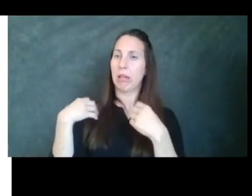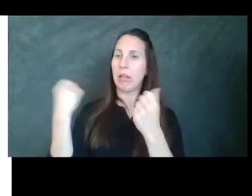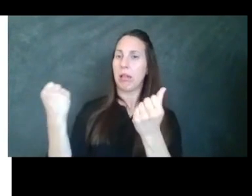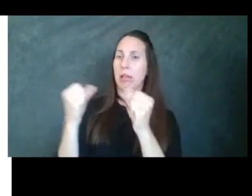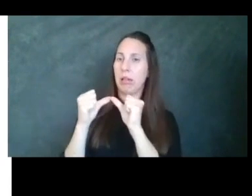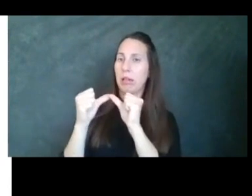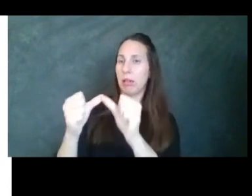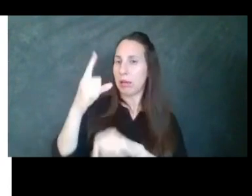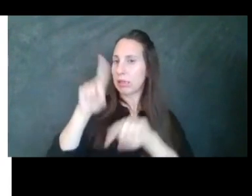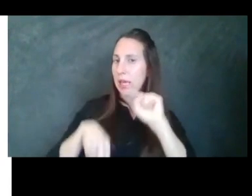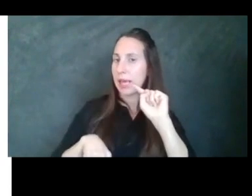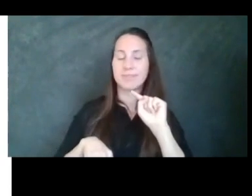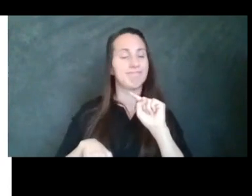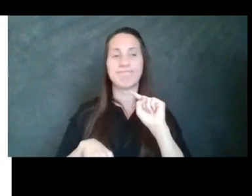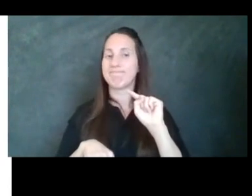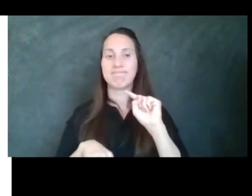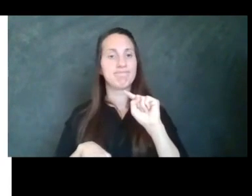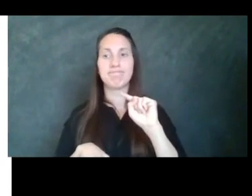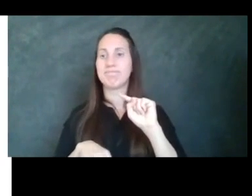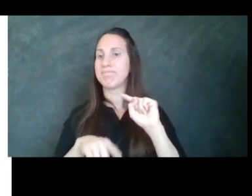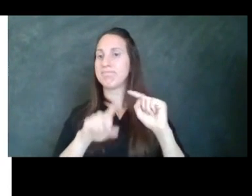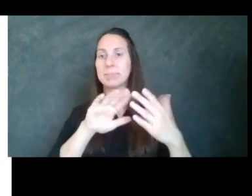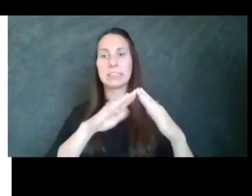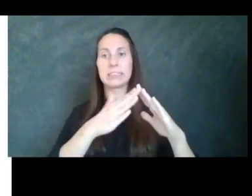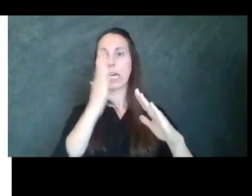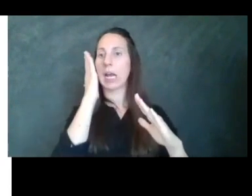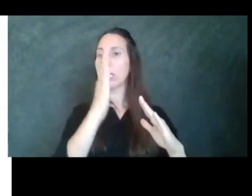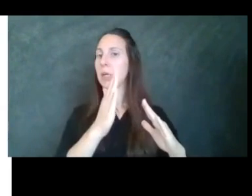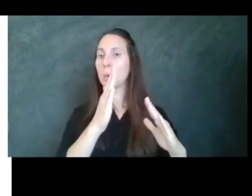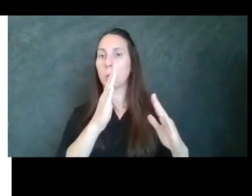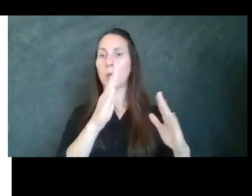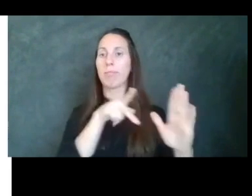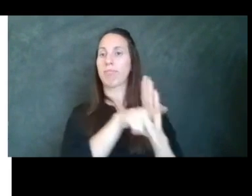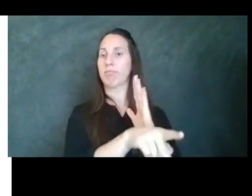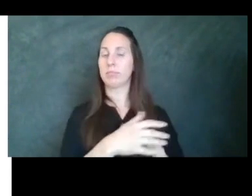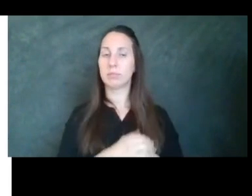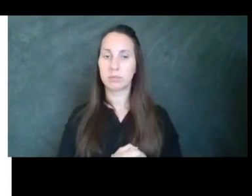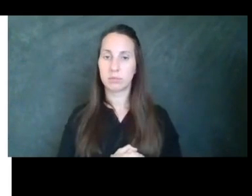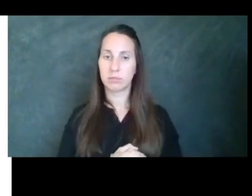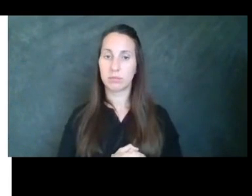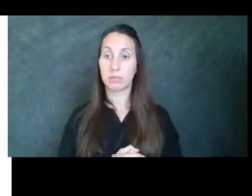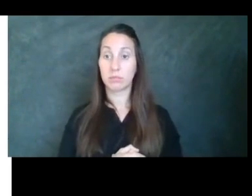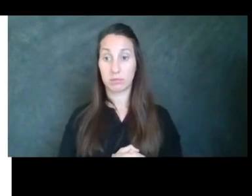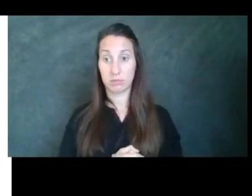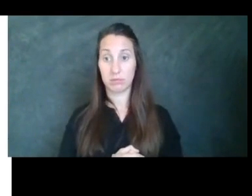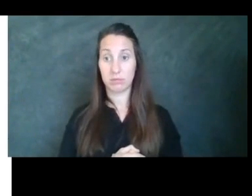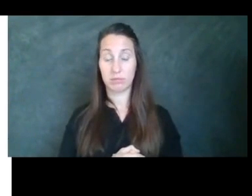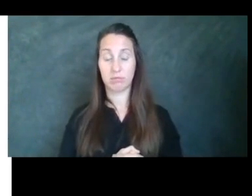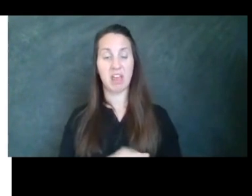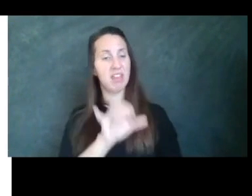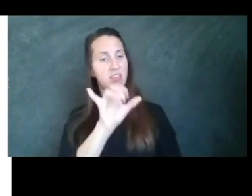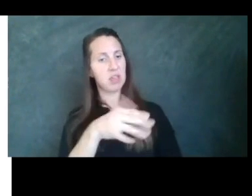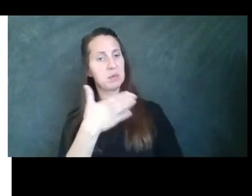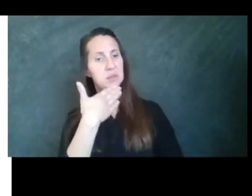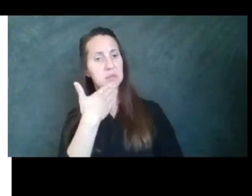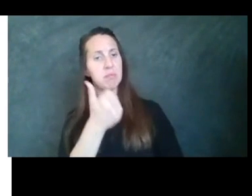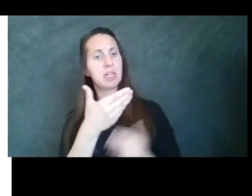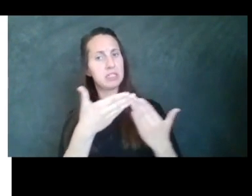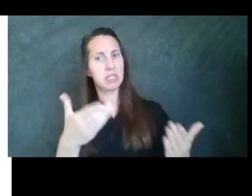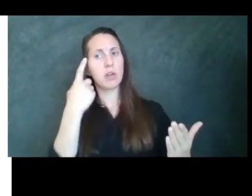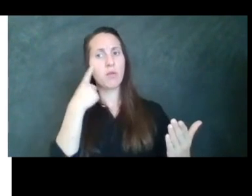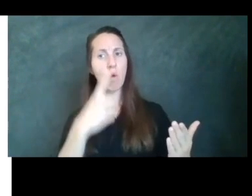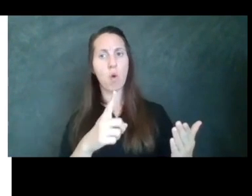society will put to death. That seems to be the best thing for both the individual sufferer